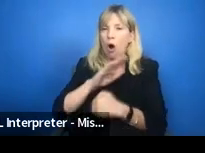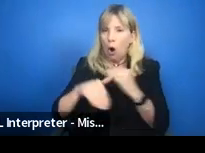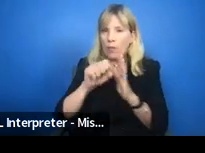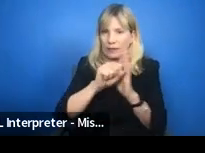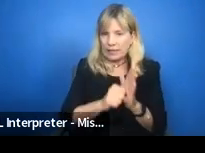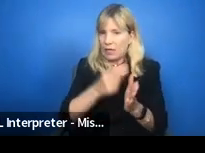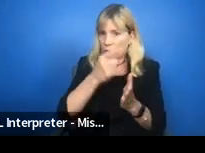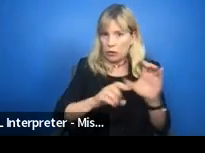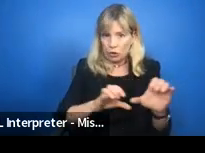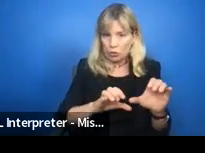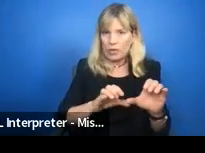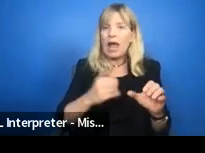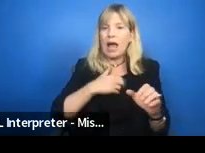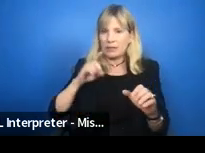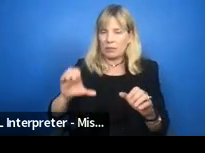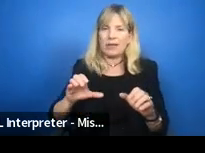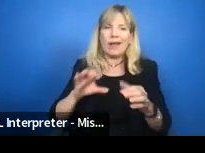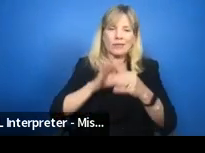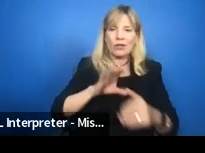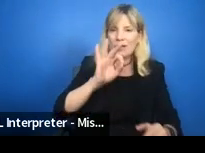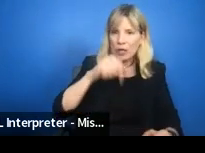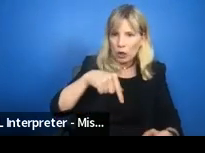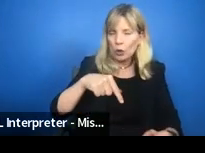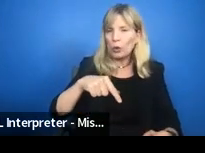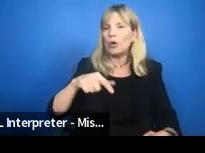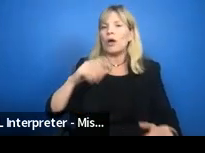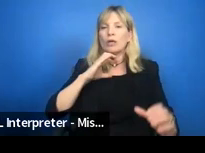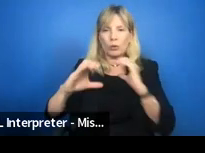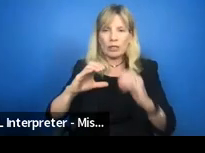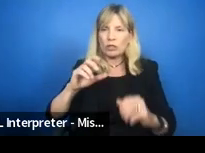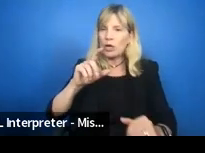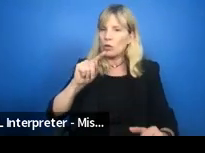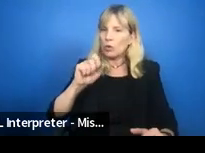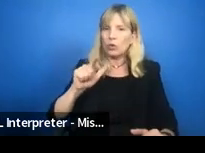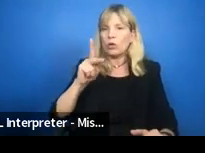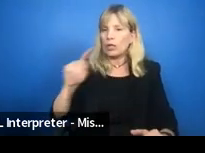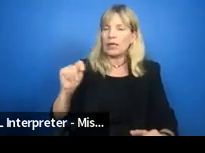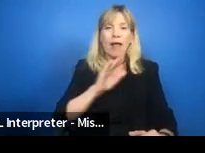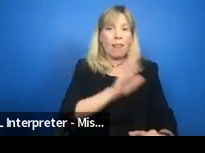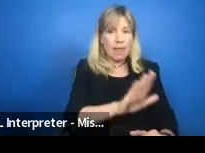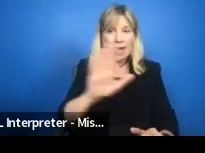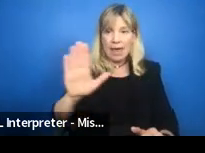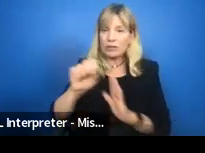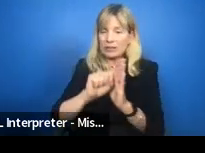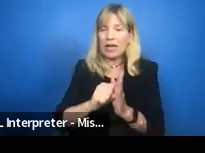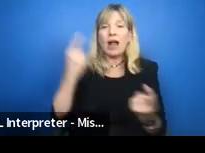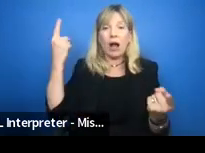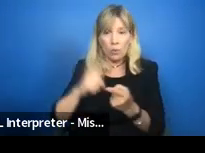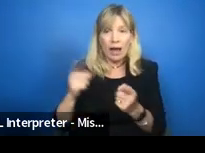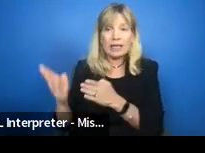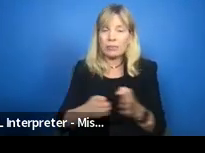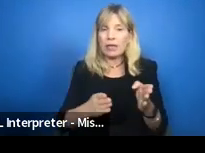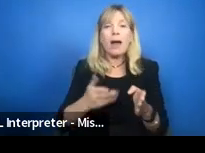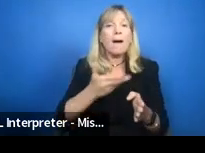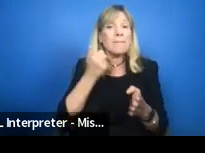out in terms of FAQs, communications toolkits, their state unwinding plan, and the